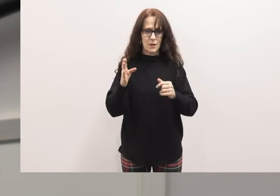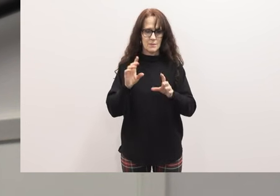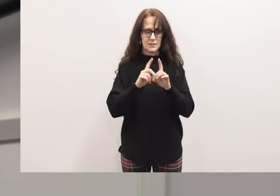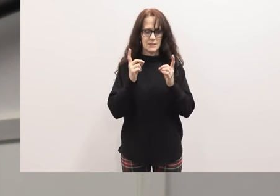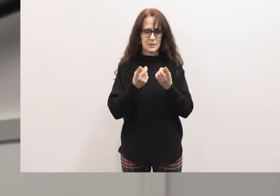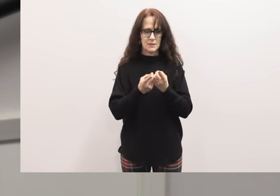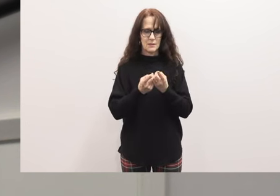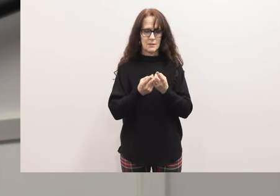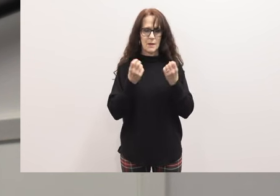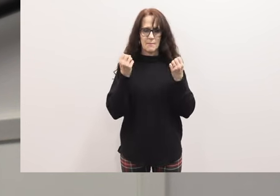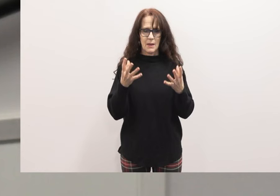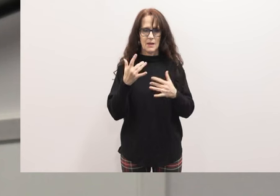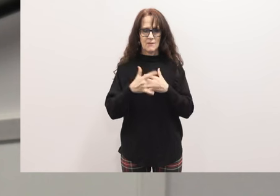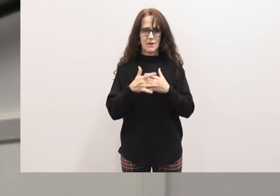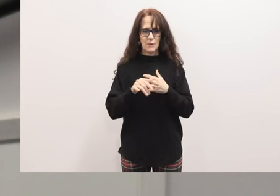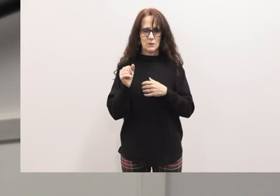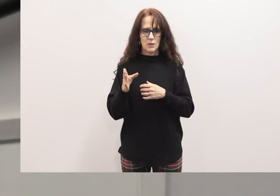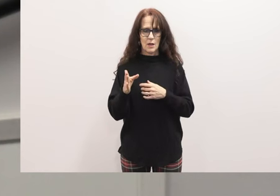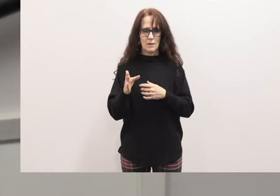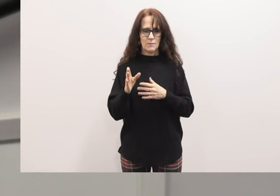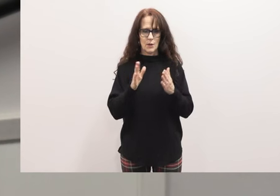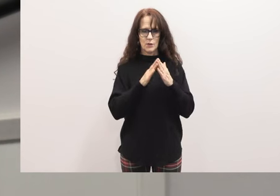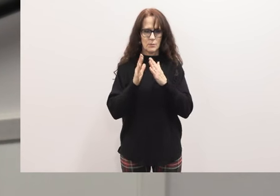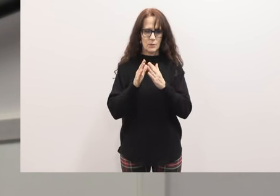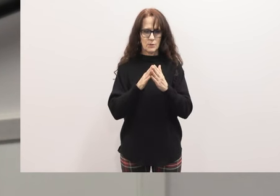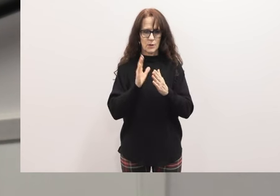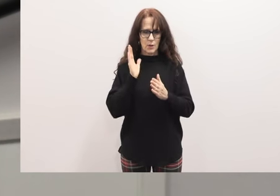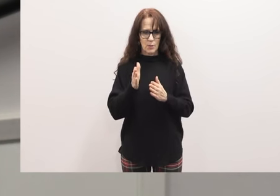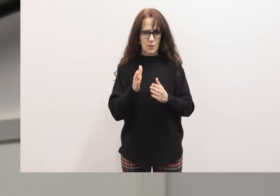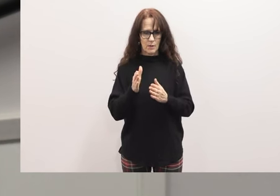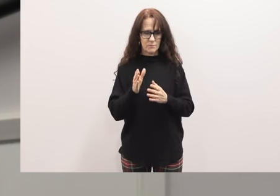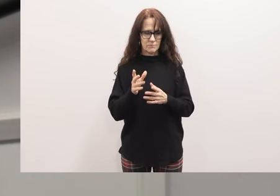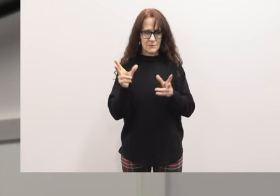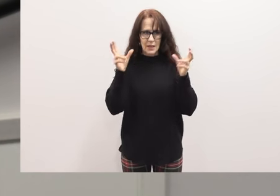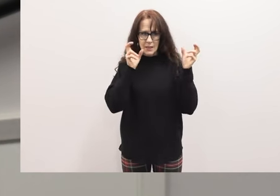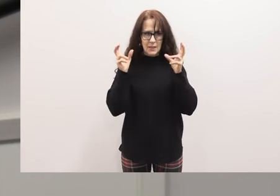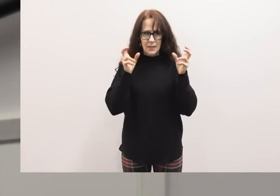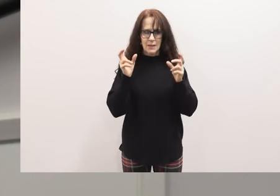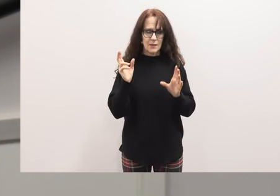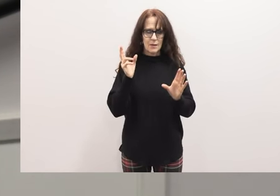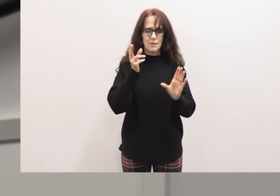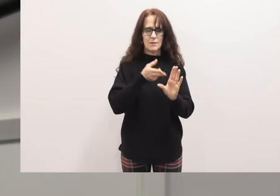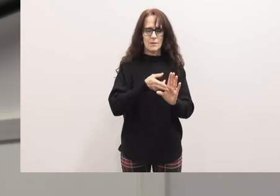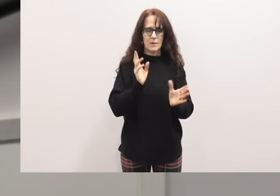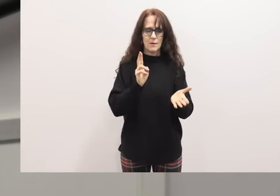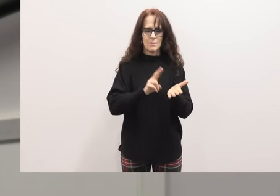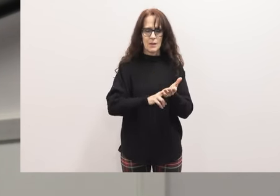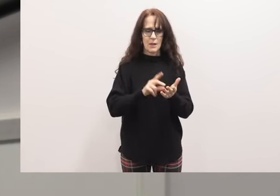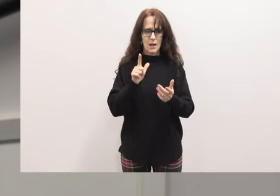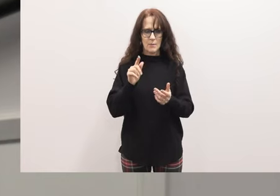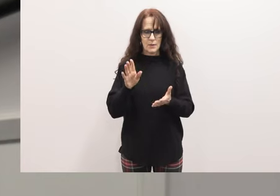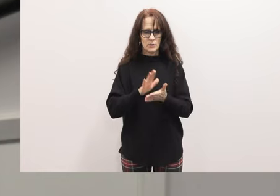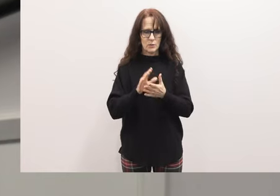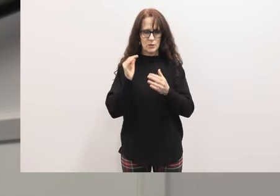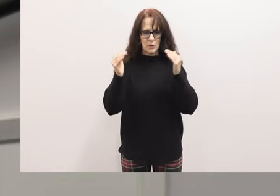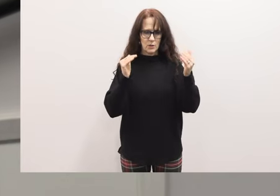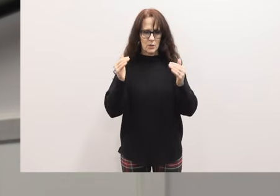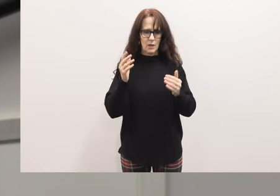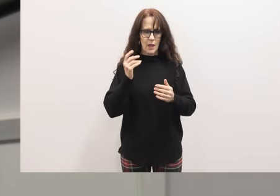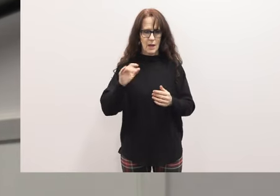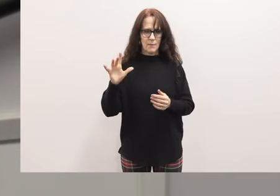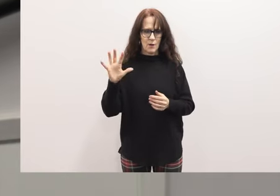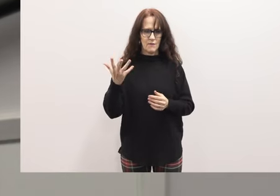but many available jobs that we hope our community will put the word out and come in and apply for a job at Long Beach School for Adults on April